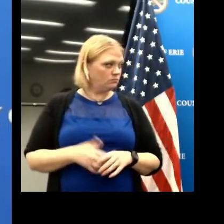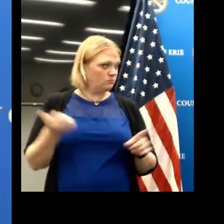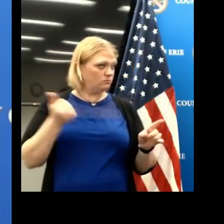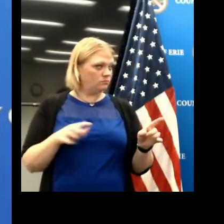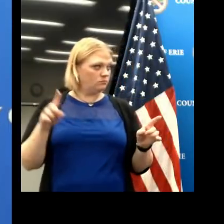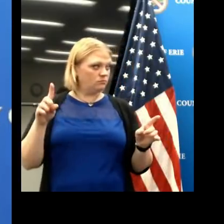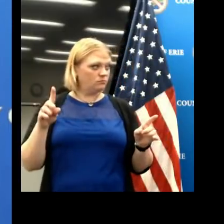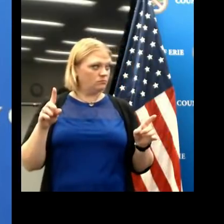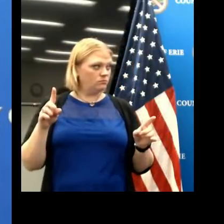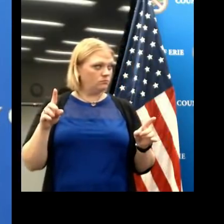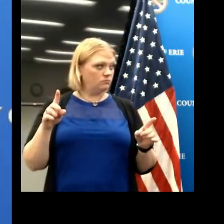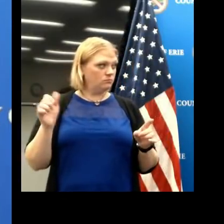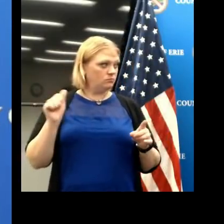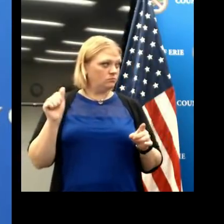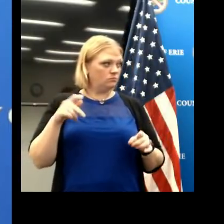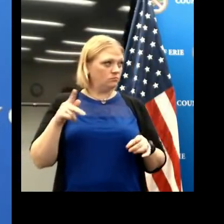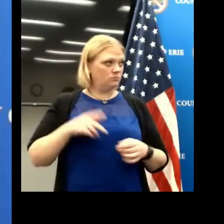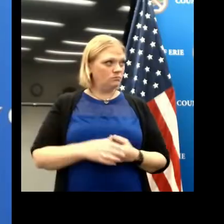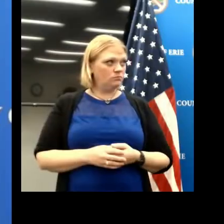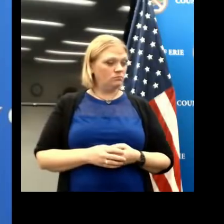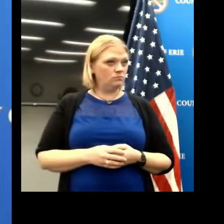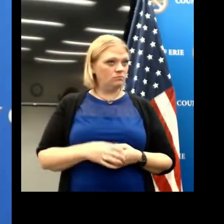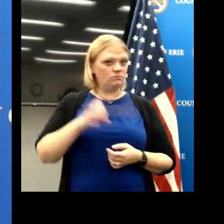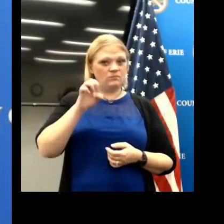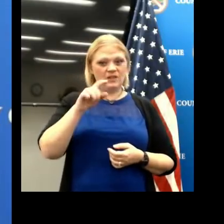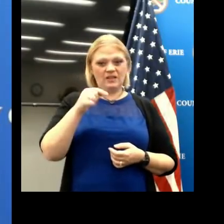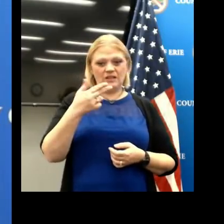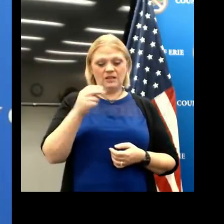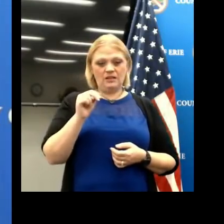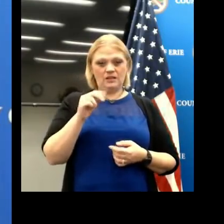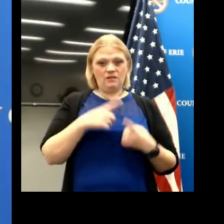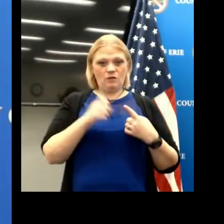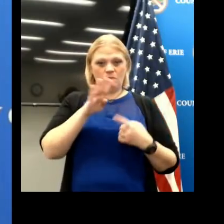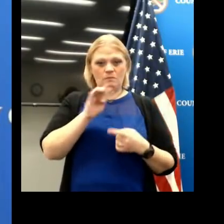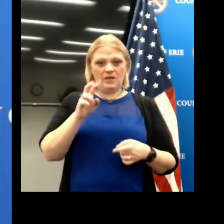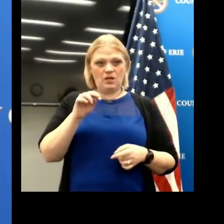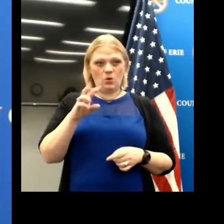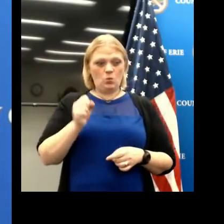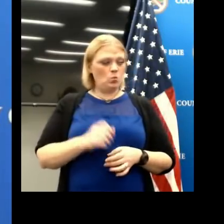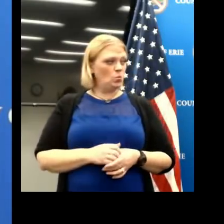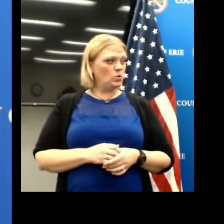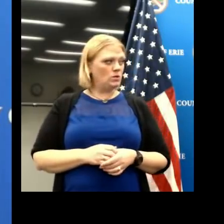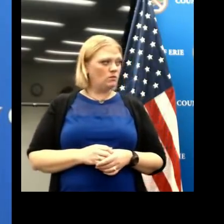Anybody, AP? I know we have Ethan Powers from B News. Ethan, would you go ahead?